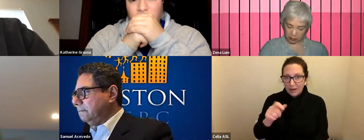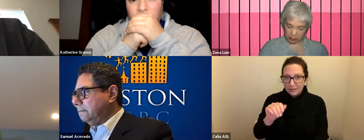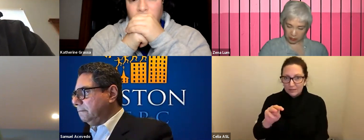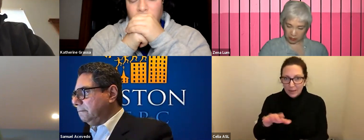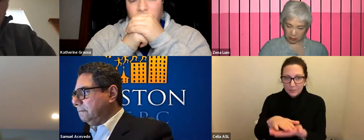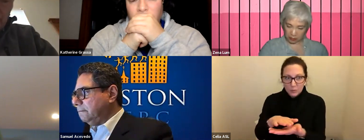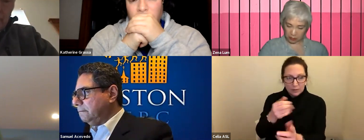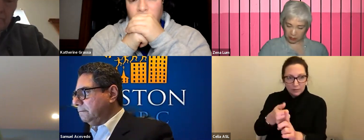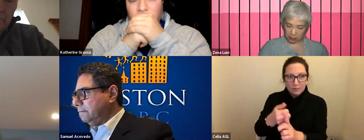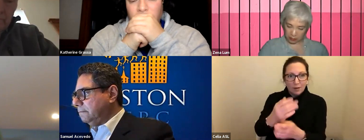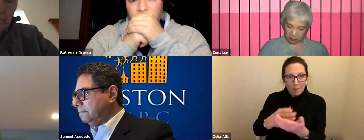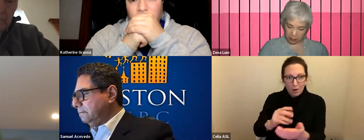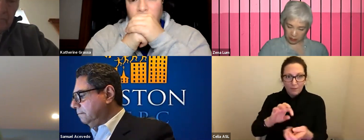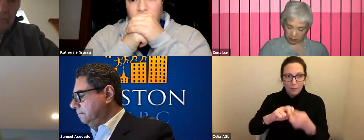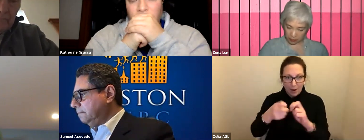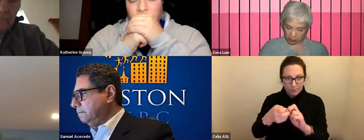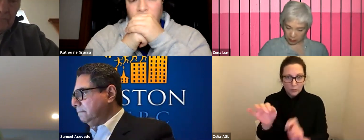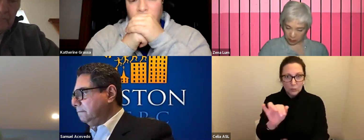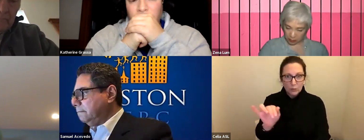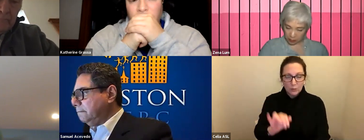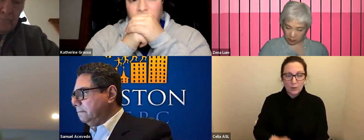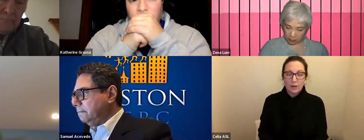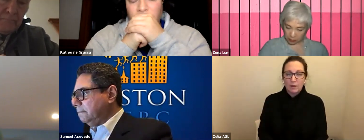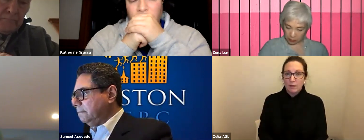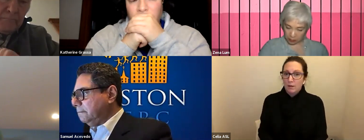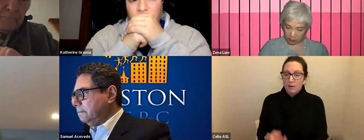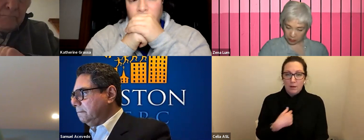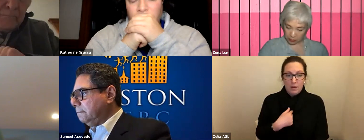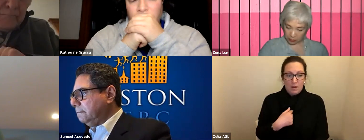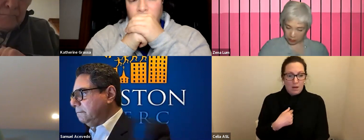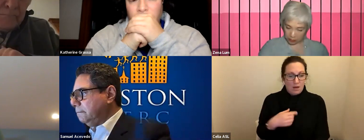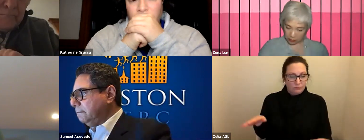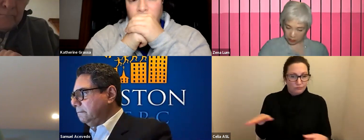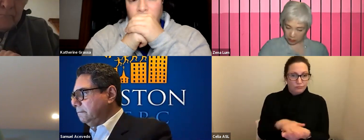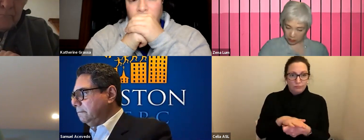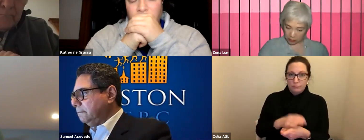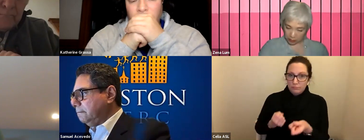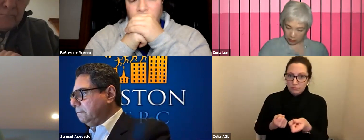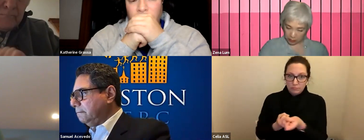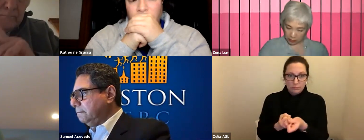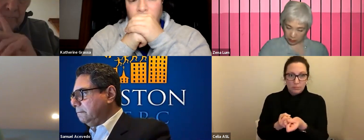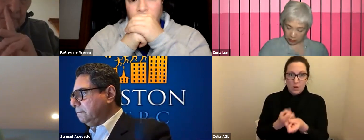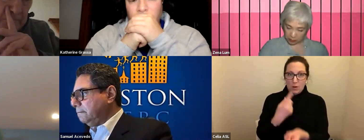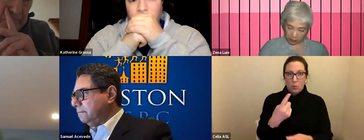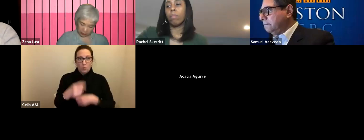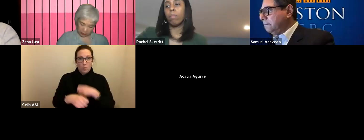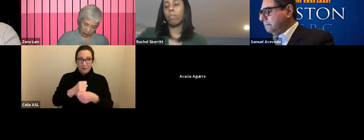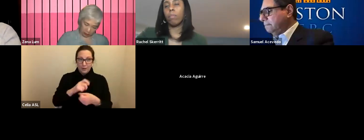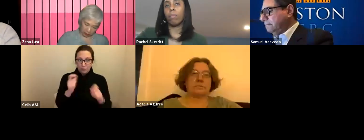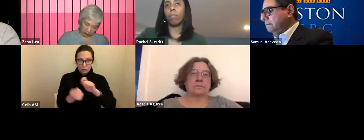problem. So I am totally in support of this one-year change. And